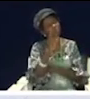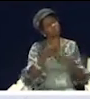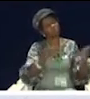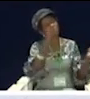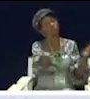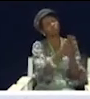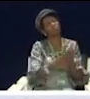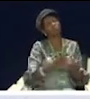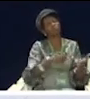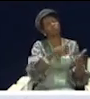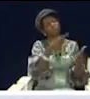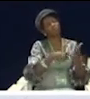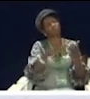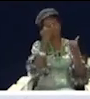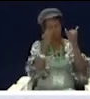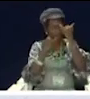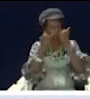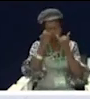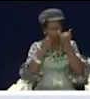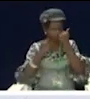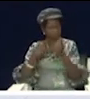this joke.